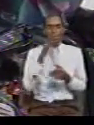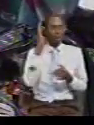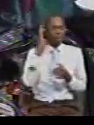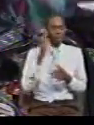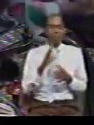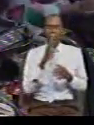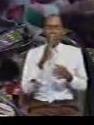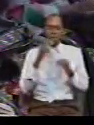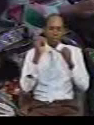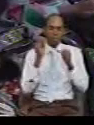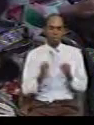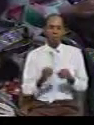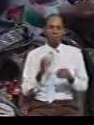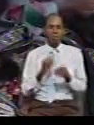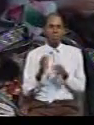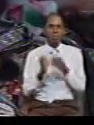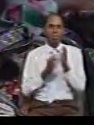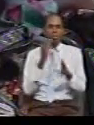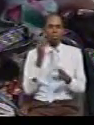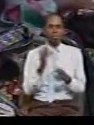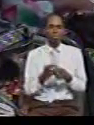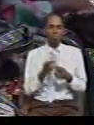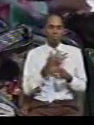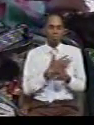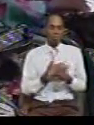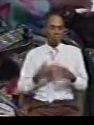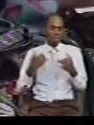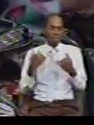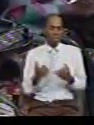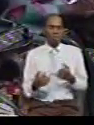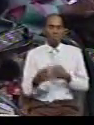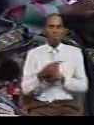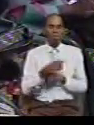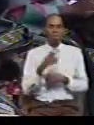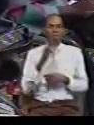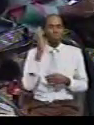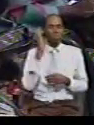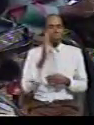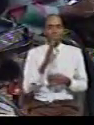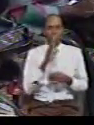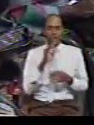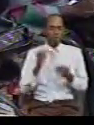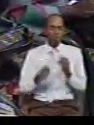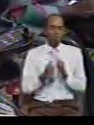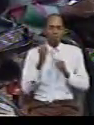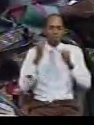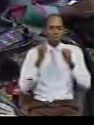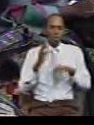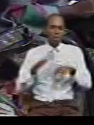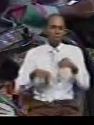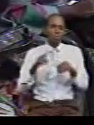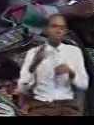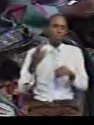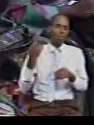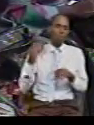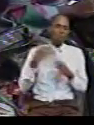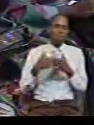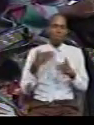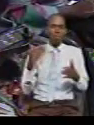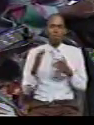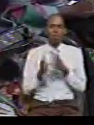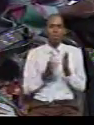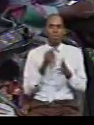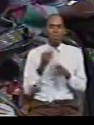Jesus' name. And today, you'll be stronger than you were yesterday. Tomorrow,